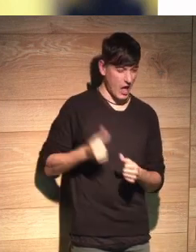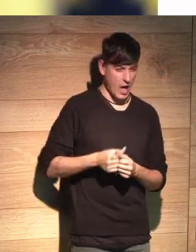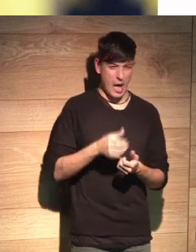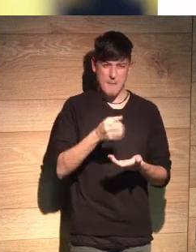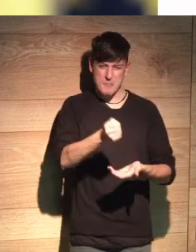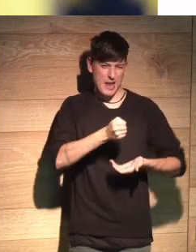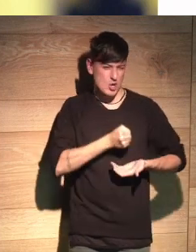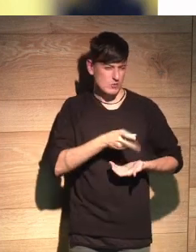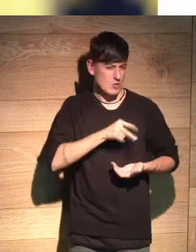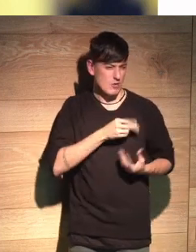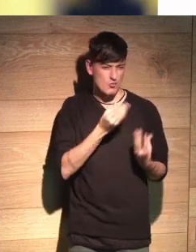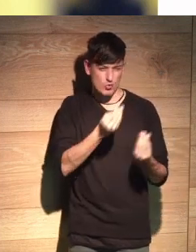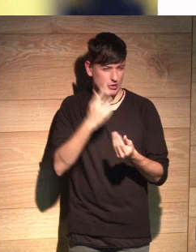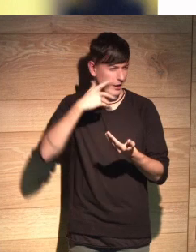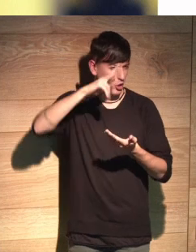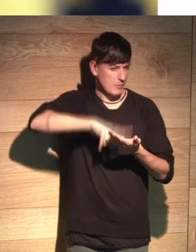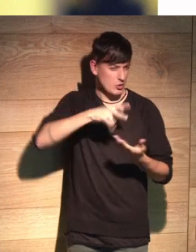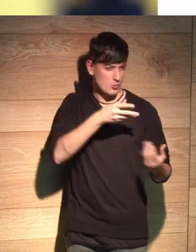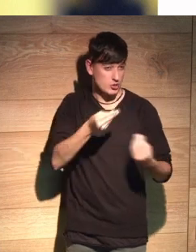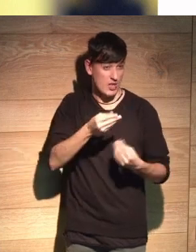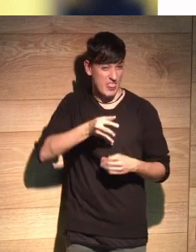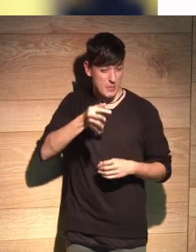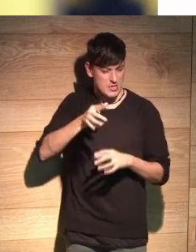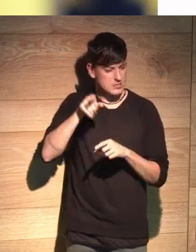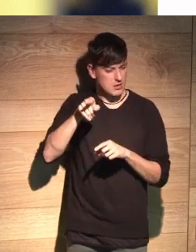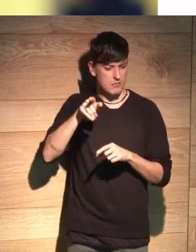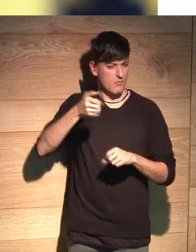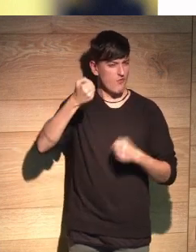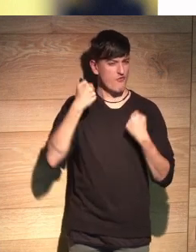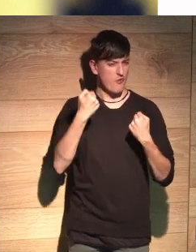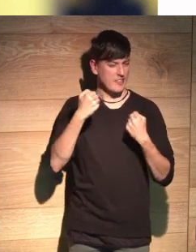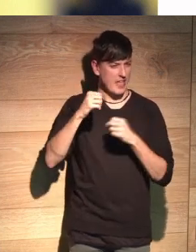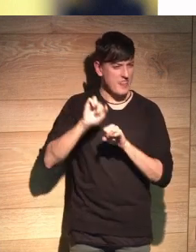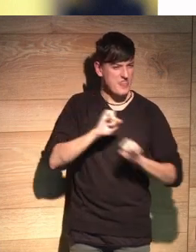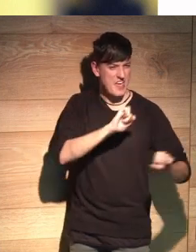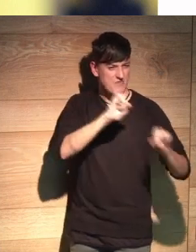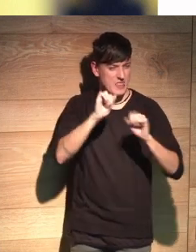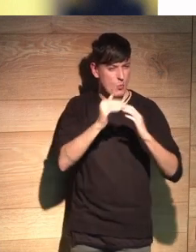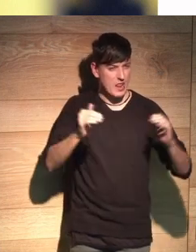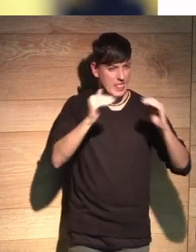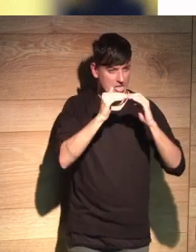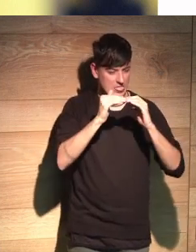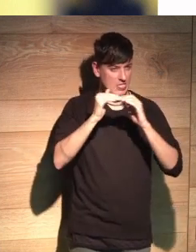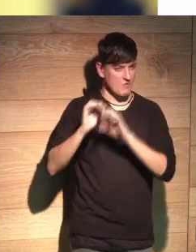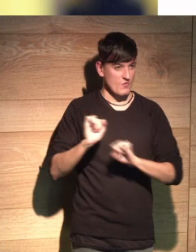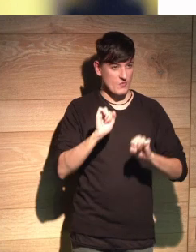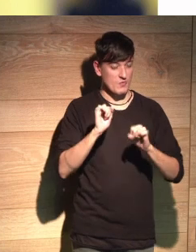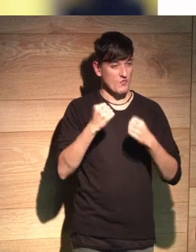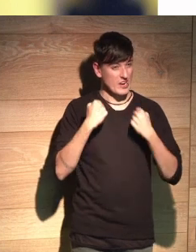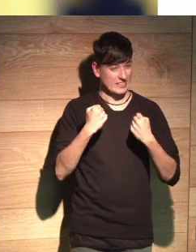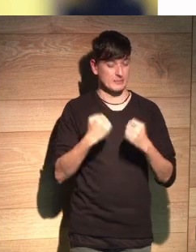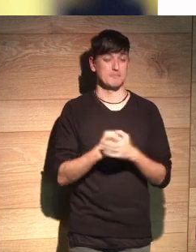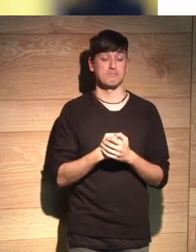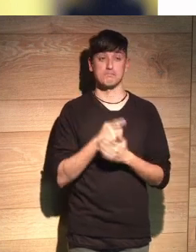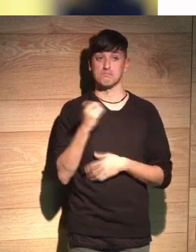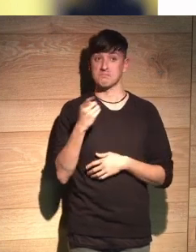life, she has received many awards, but she's a defender of equality. She wants, she says we